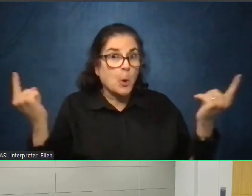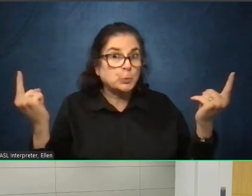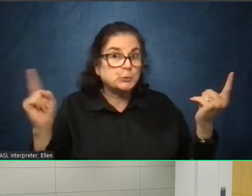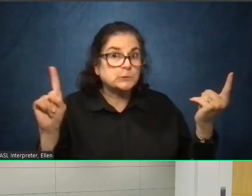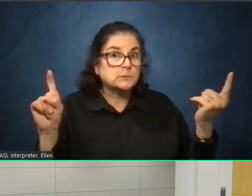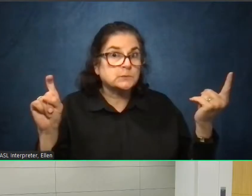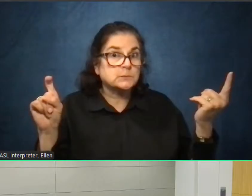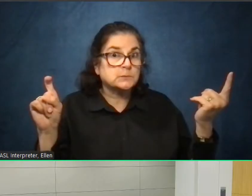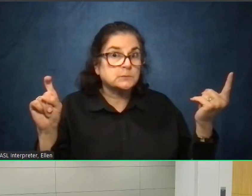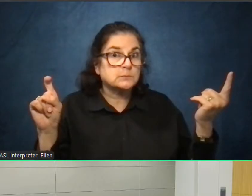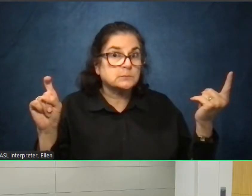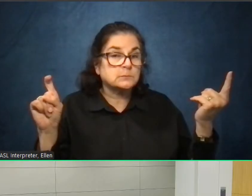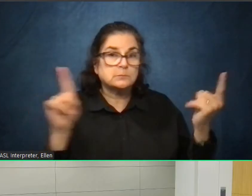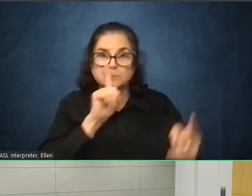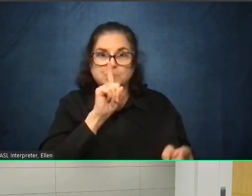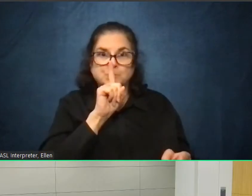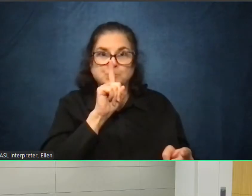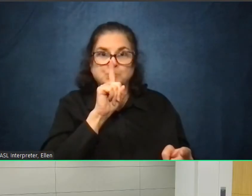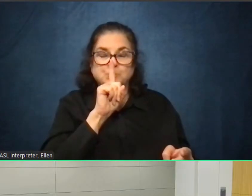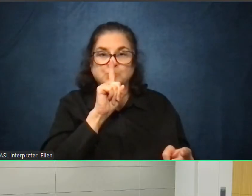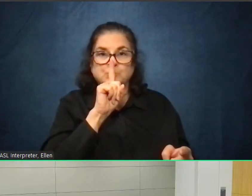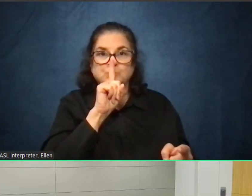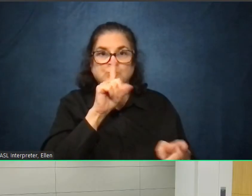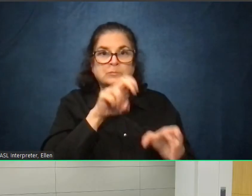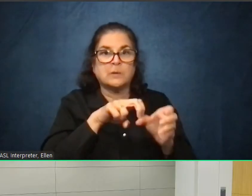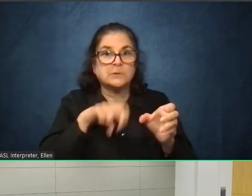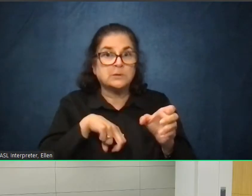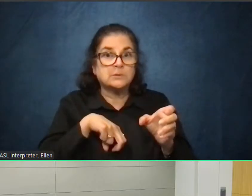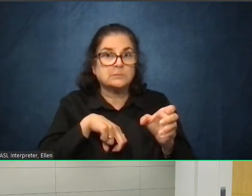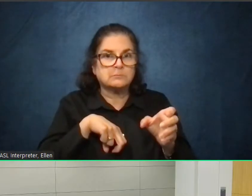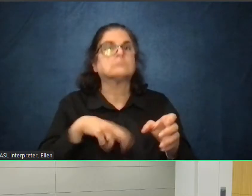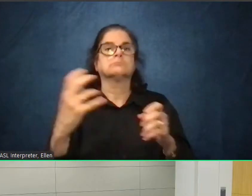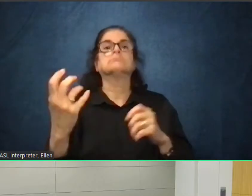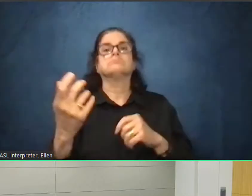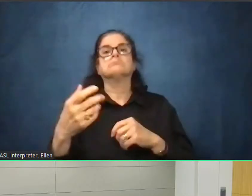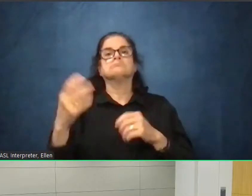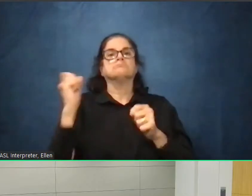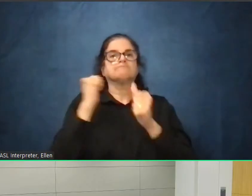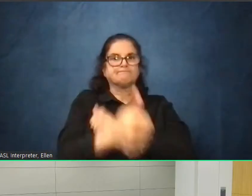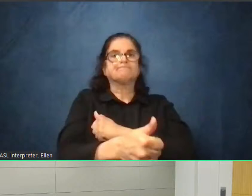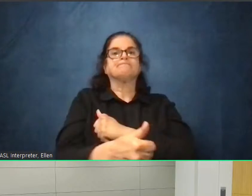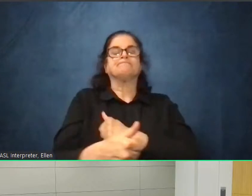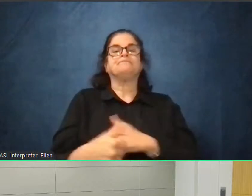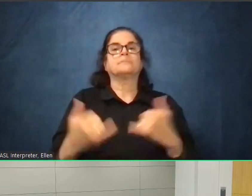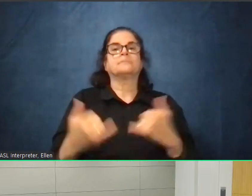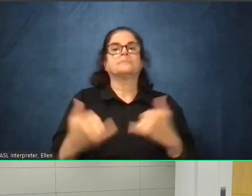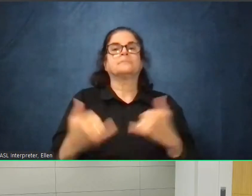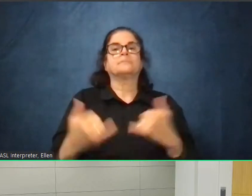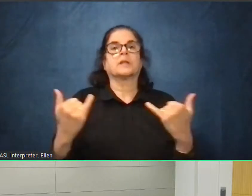Abstain? Ayes have it. We are now moving to public comment.